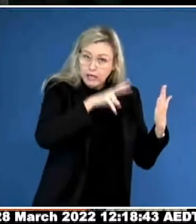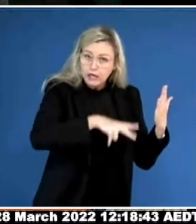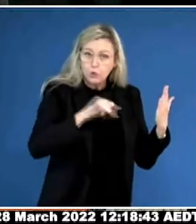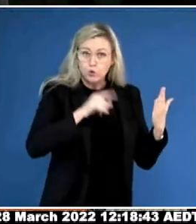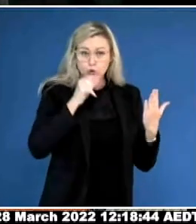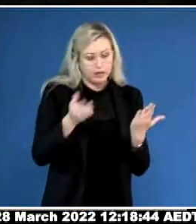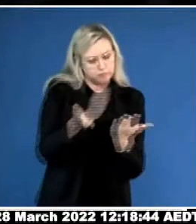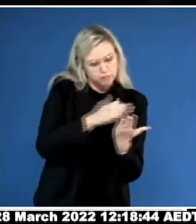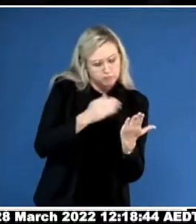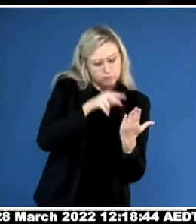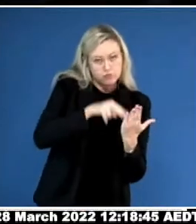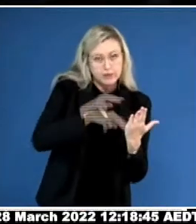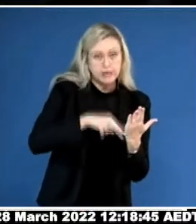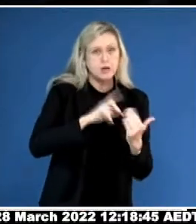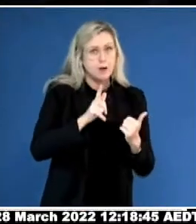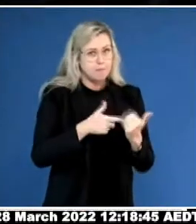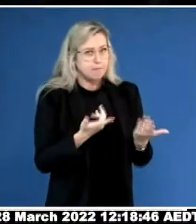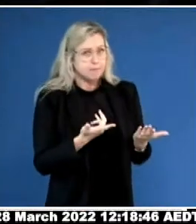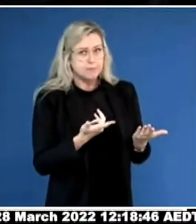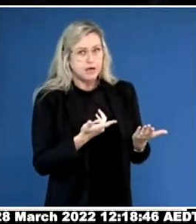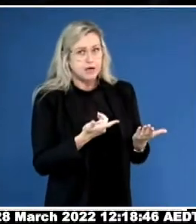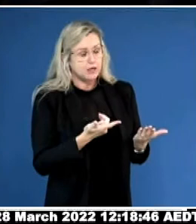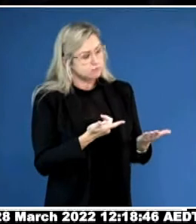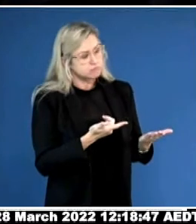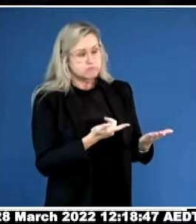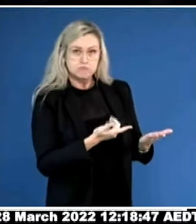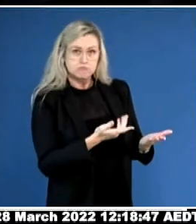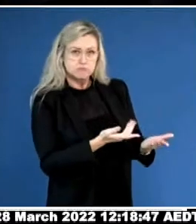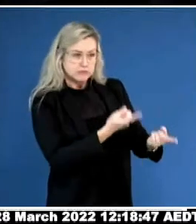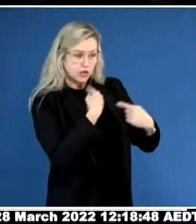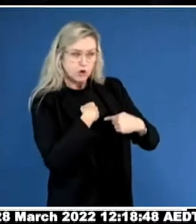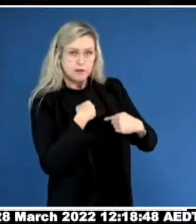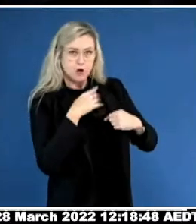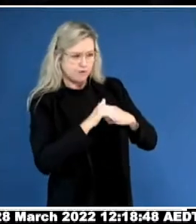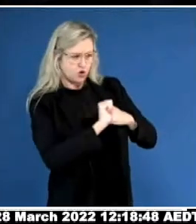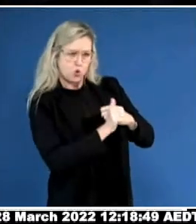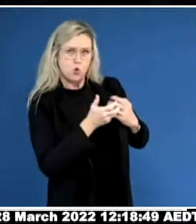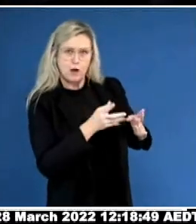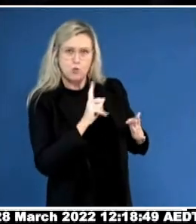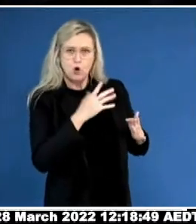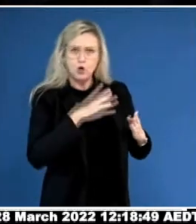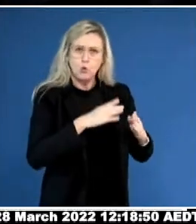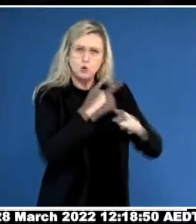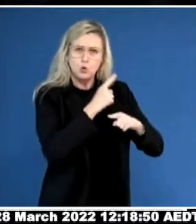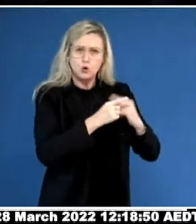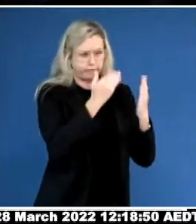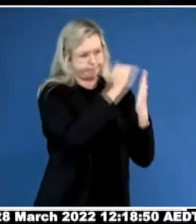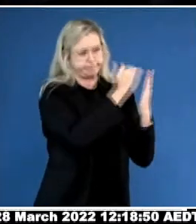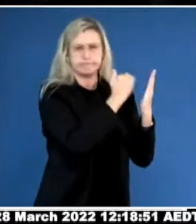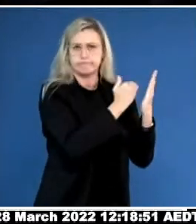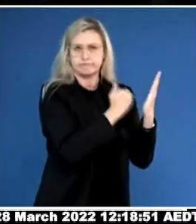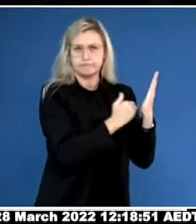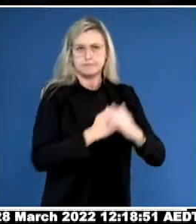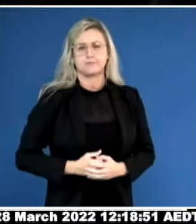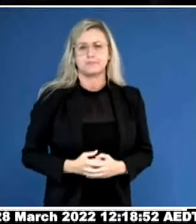let me know how we're travelling in terms of how you'd like to discuss the various topics. So can I start